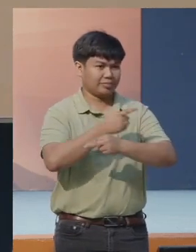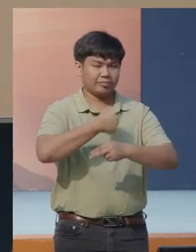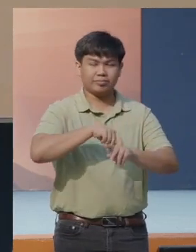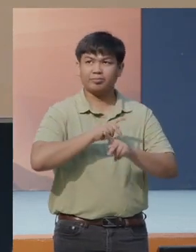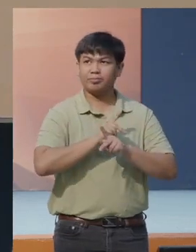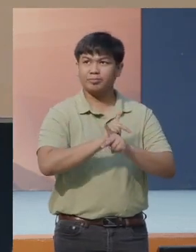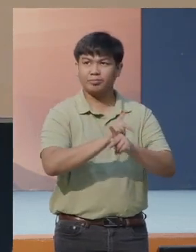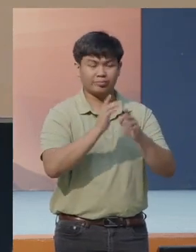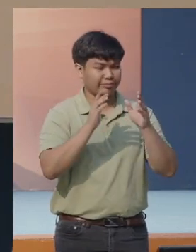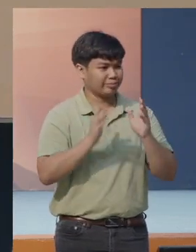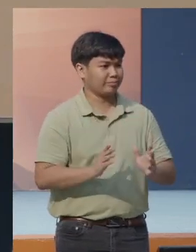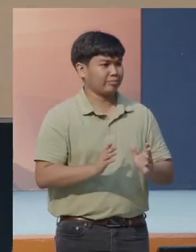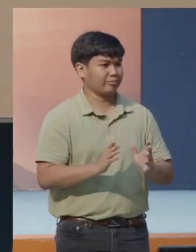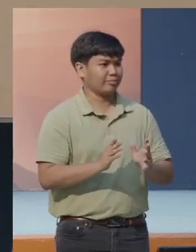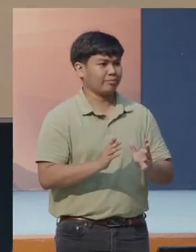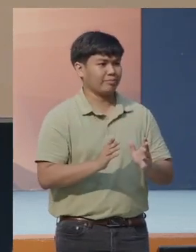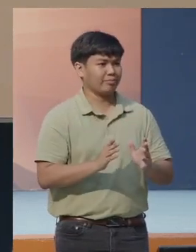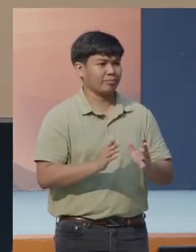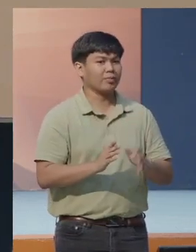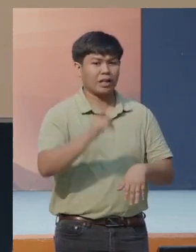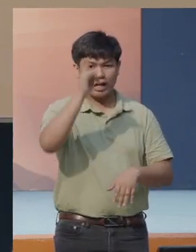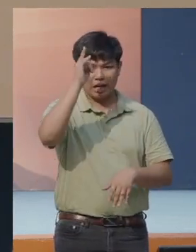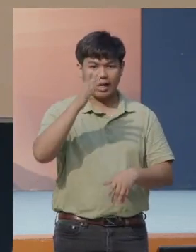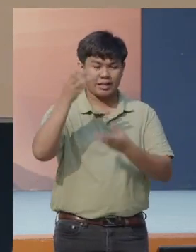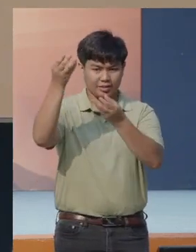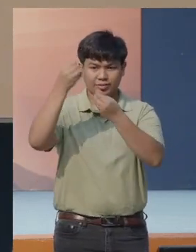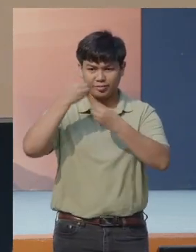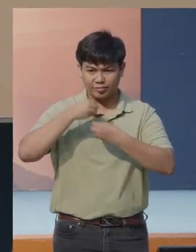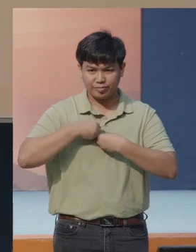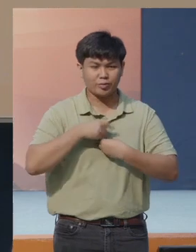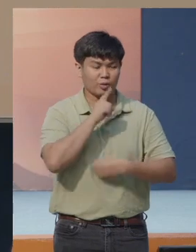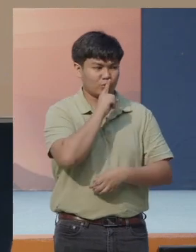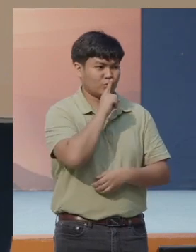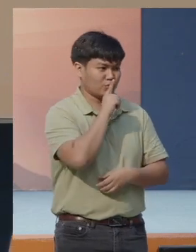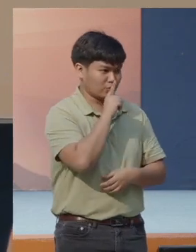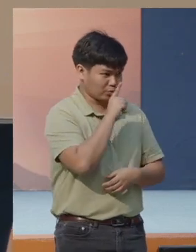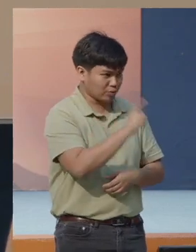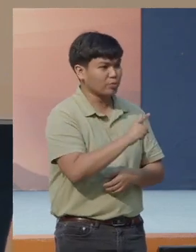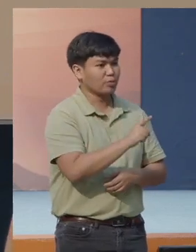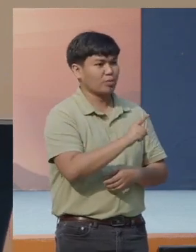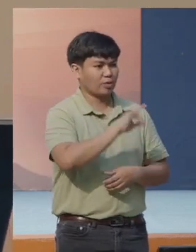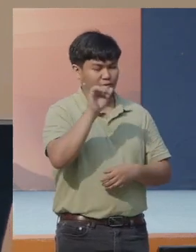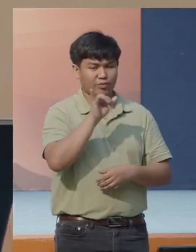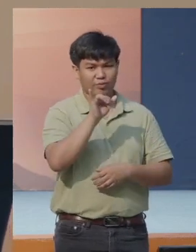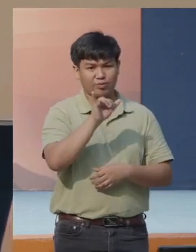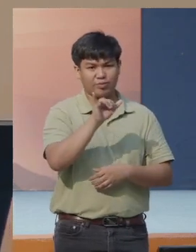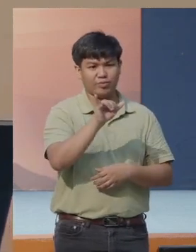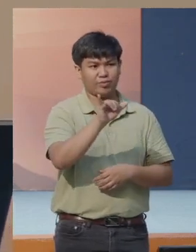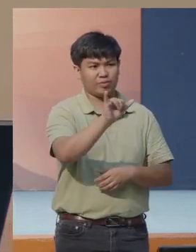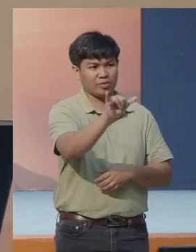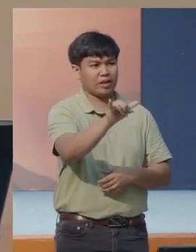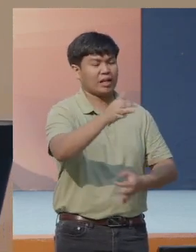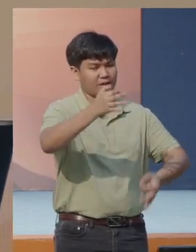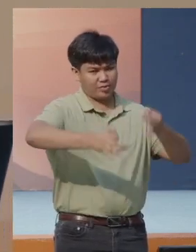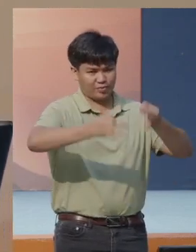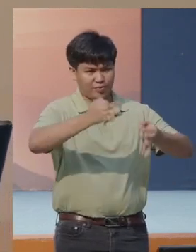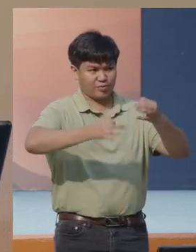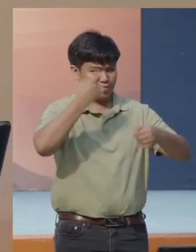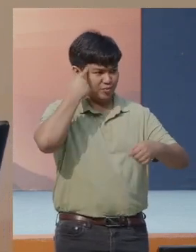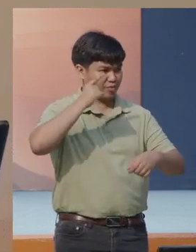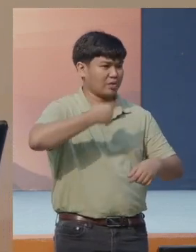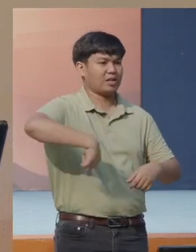kanlungan, at siya ang nagbibigay ng tunay at panghabang buhay na katarungan sa